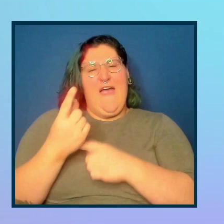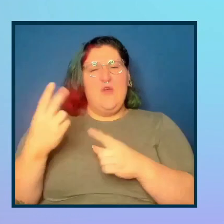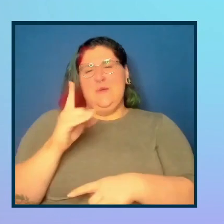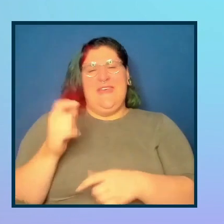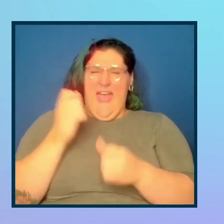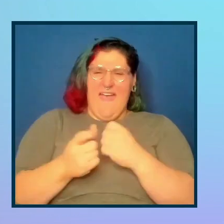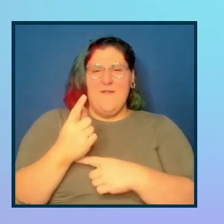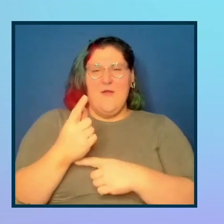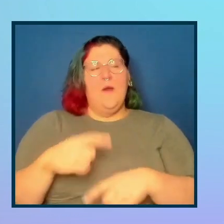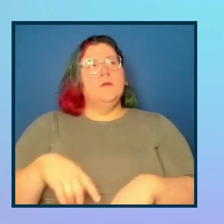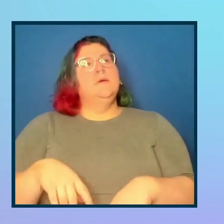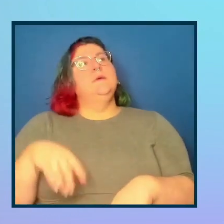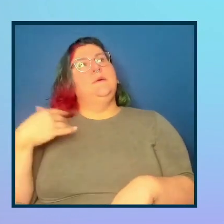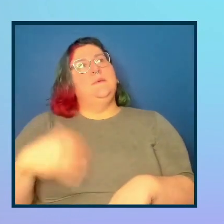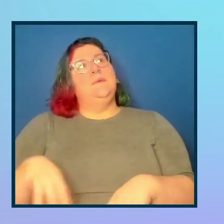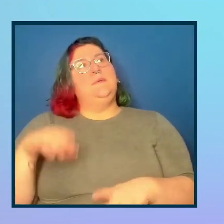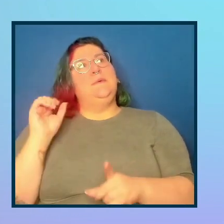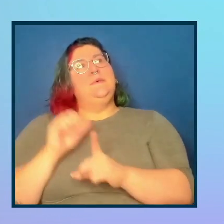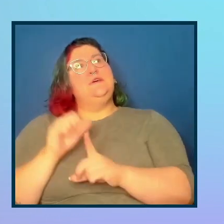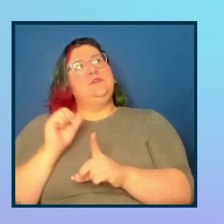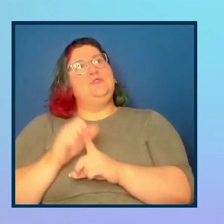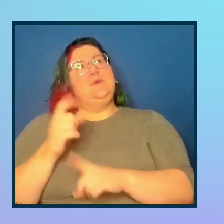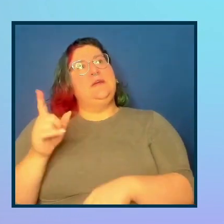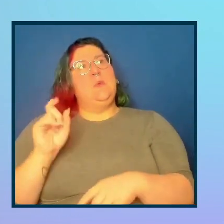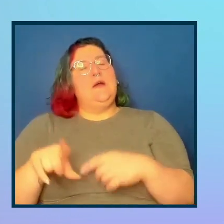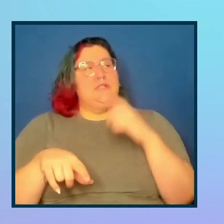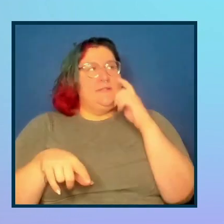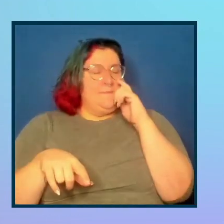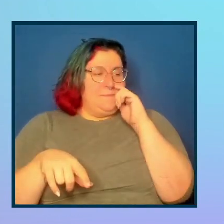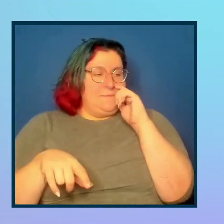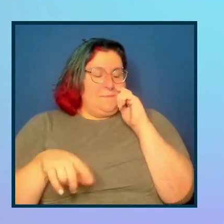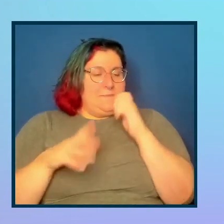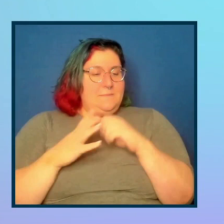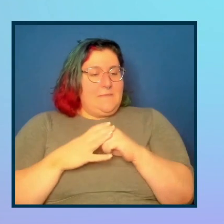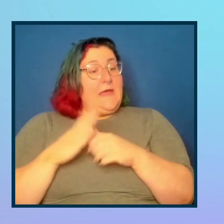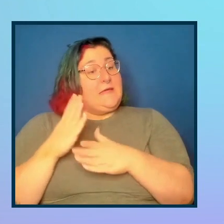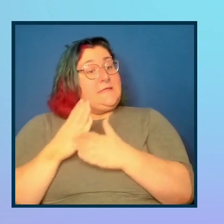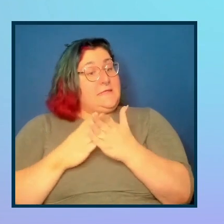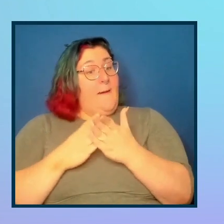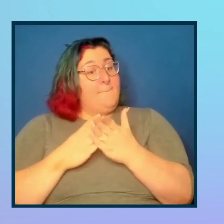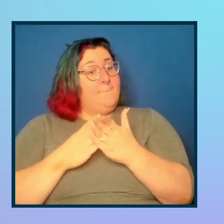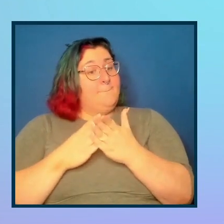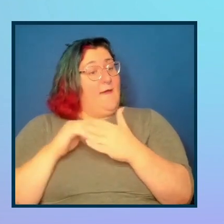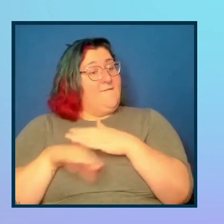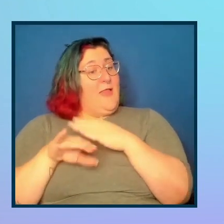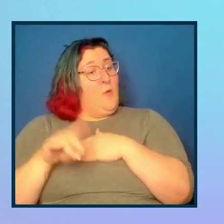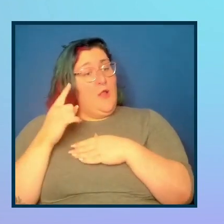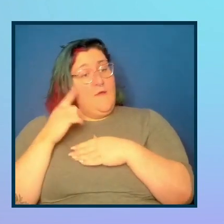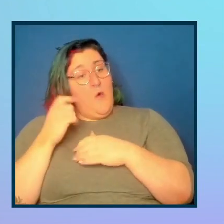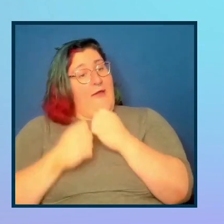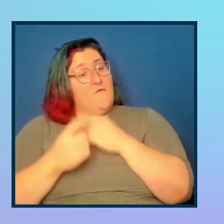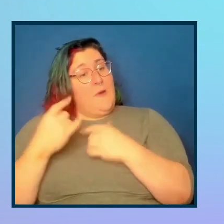tricky question. I honestly would say that some of it is ready today, but not